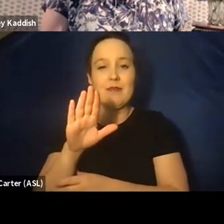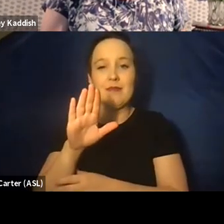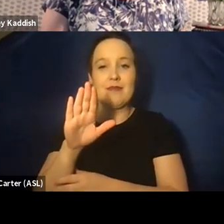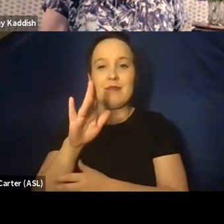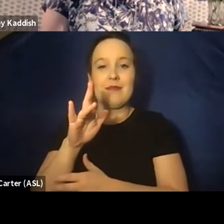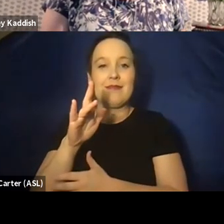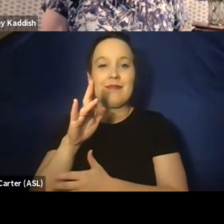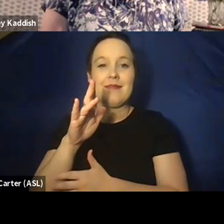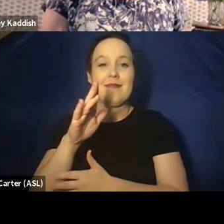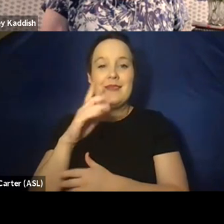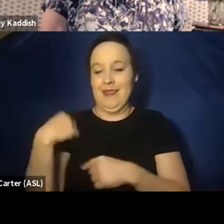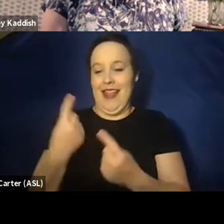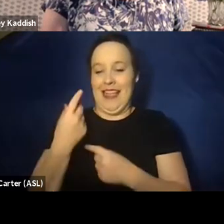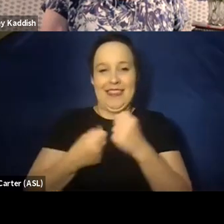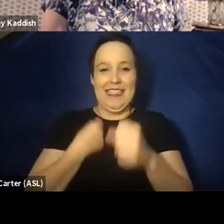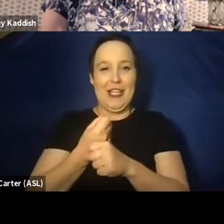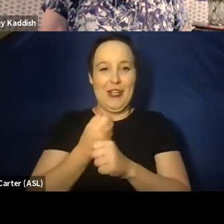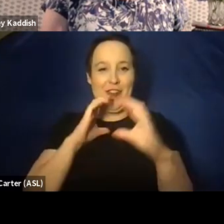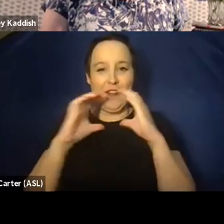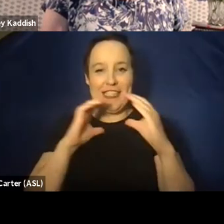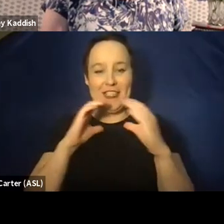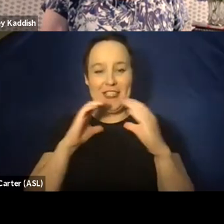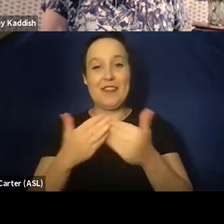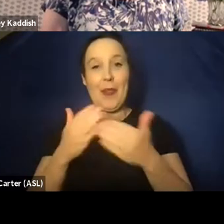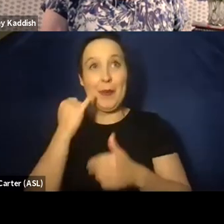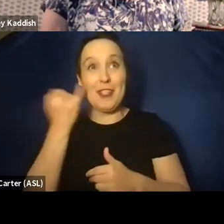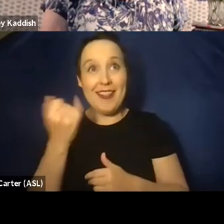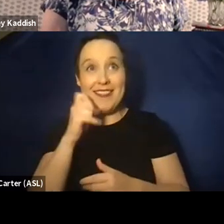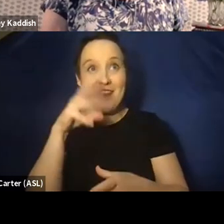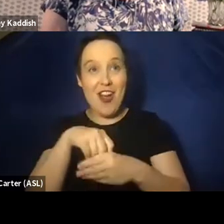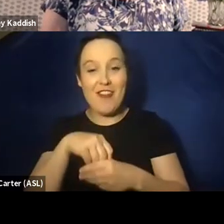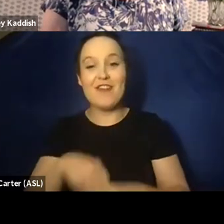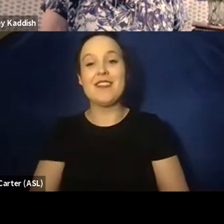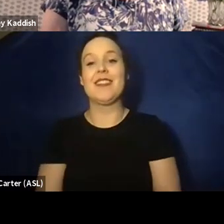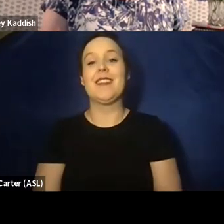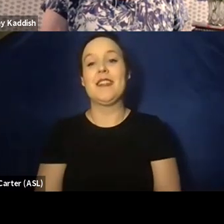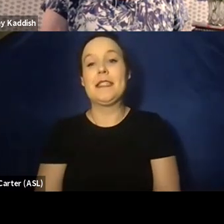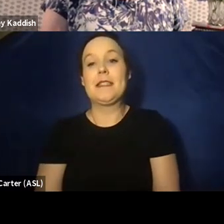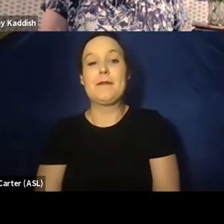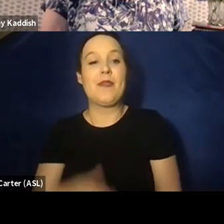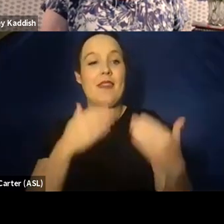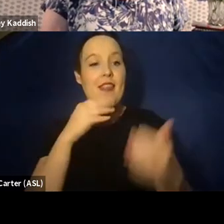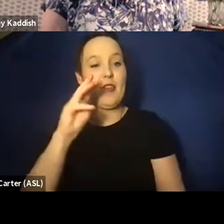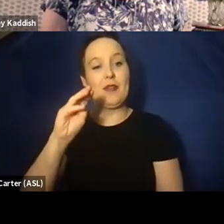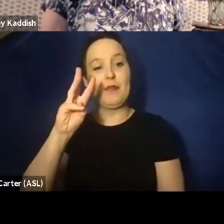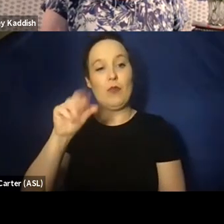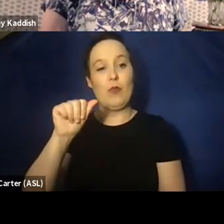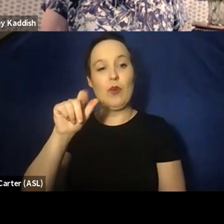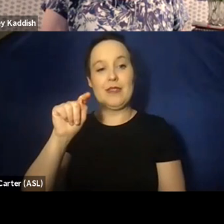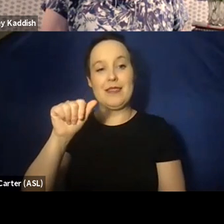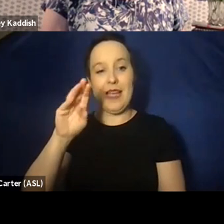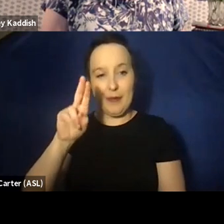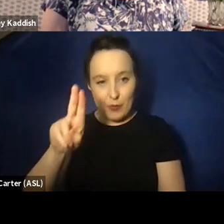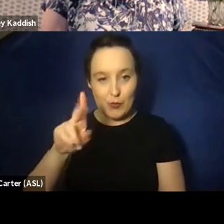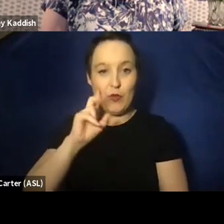of conversations, even though I'm jealous. Thank you, Matabu, for being with